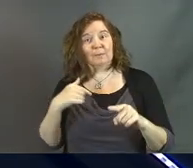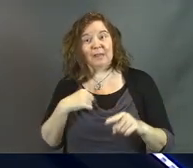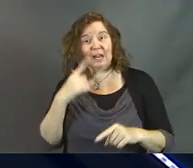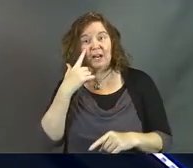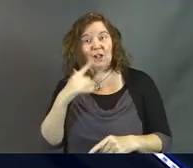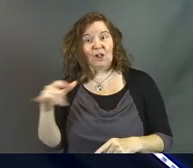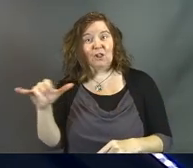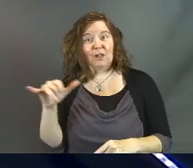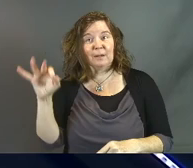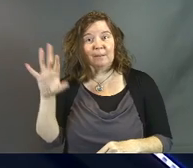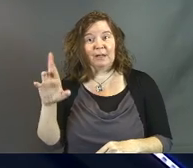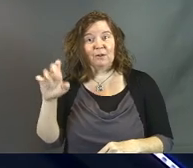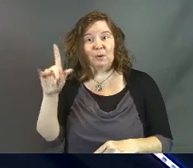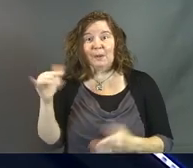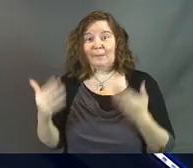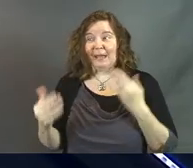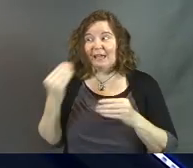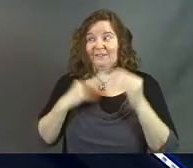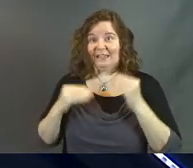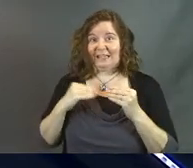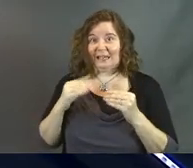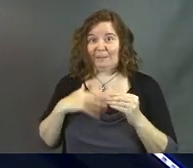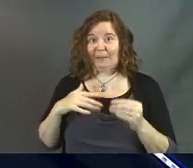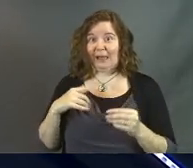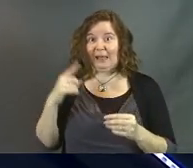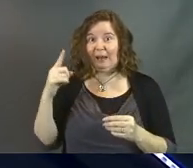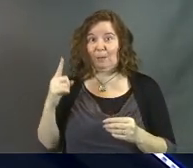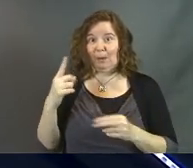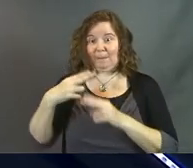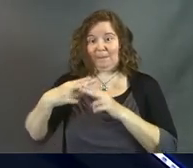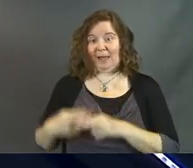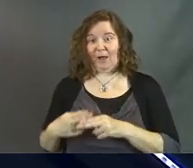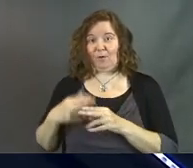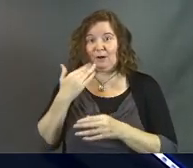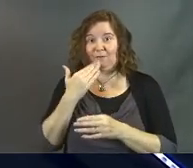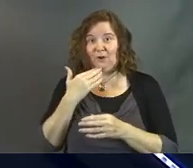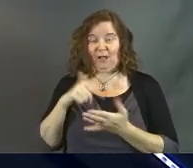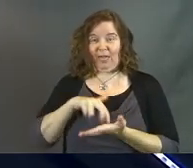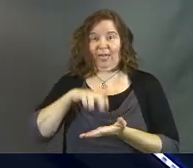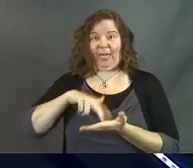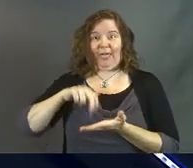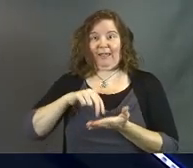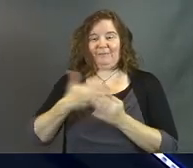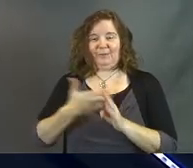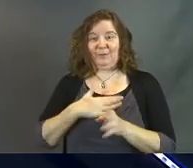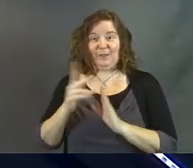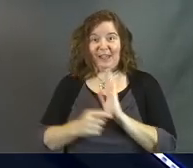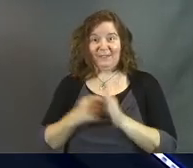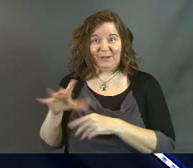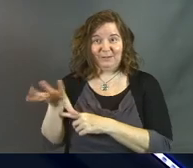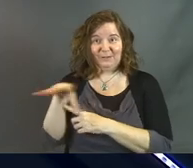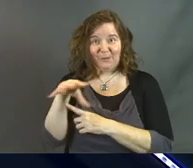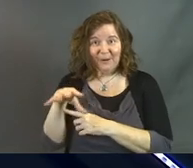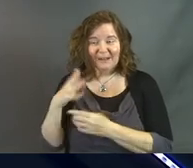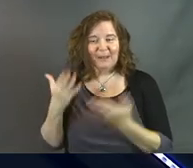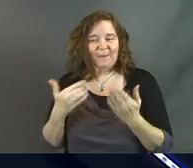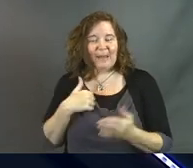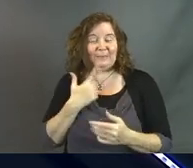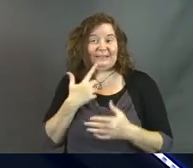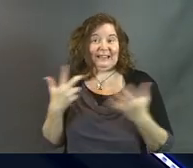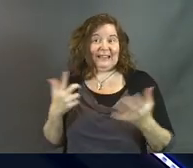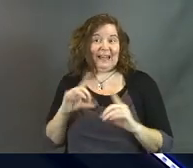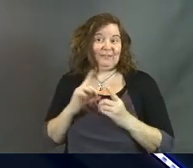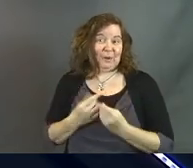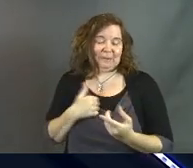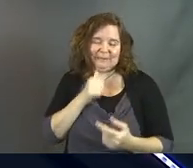it looks like Pastor Ricky may have eaten about a pound of sugar before that video was recorded? Maybe just a